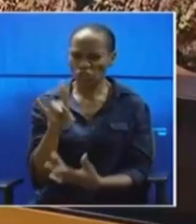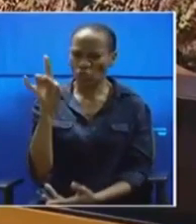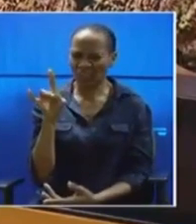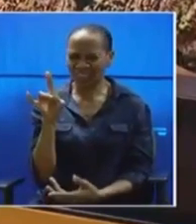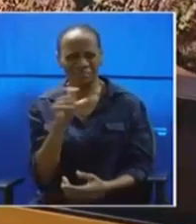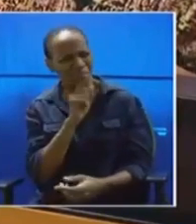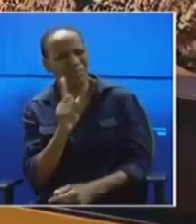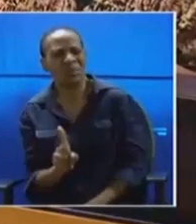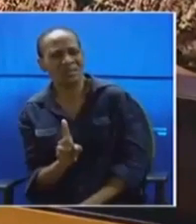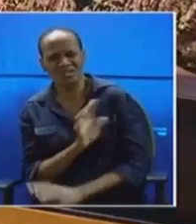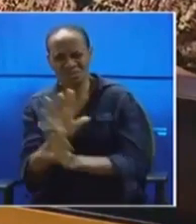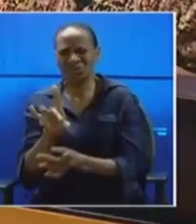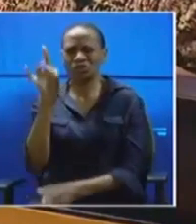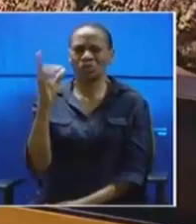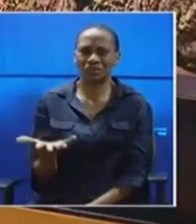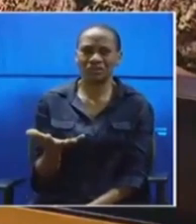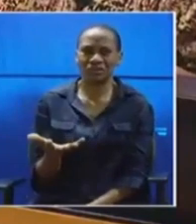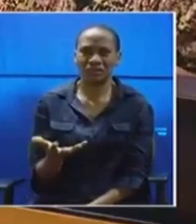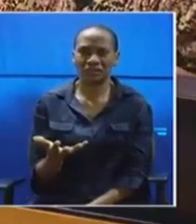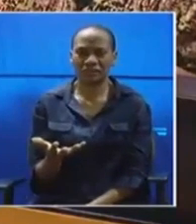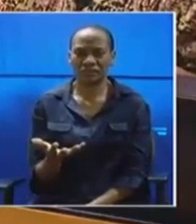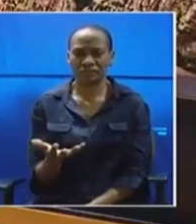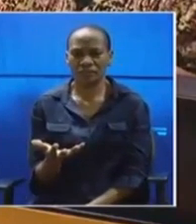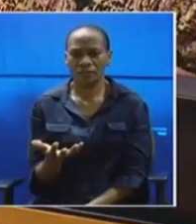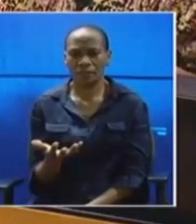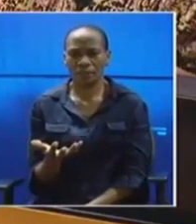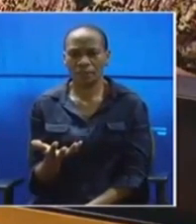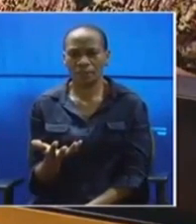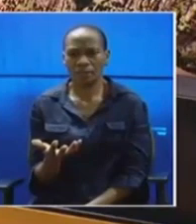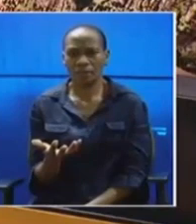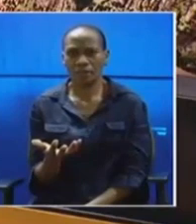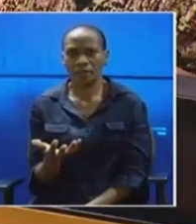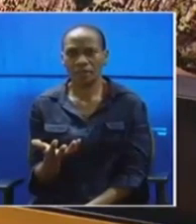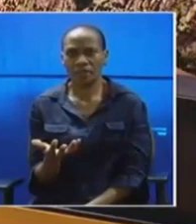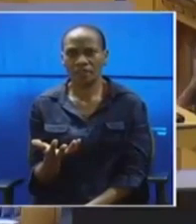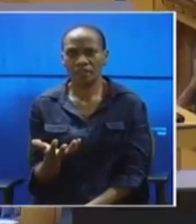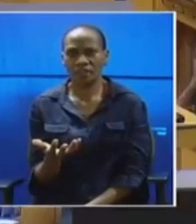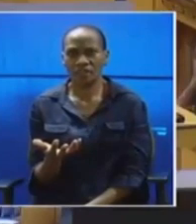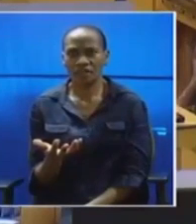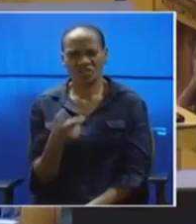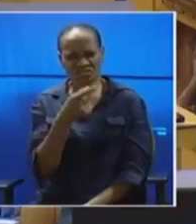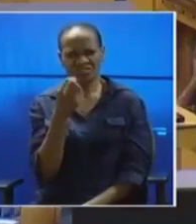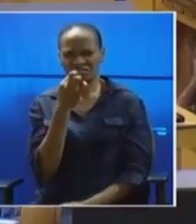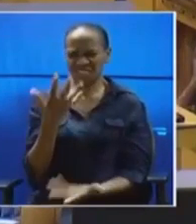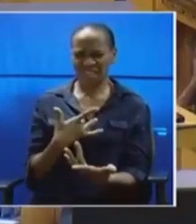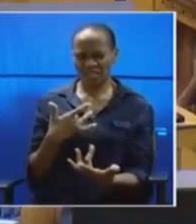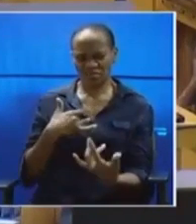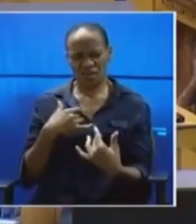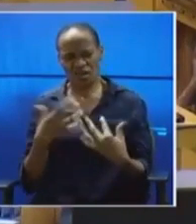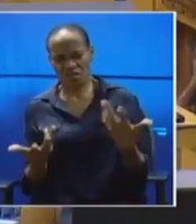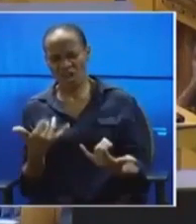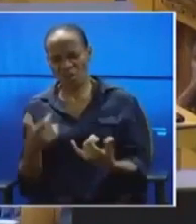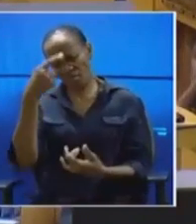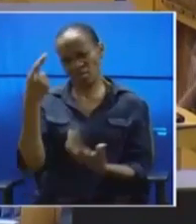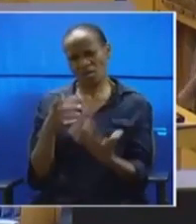to make, as if your hands were tied behind your back before, and now you have to make this choice. You